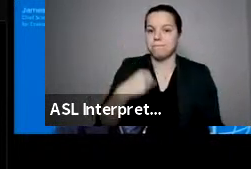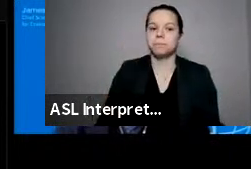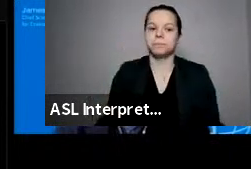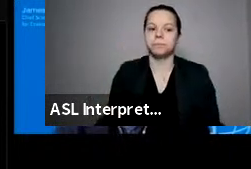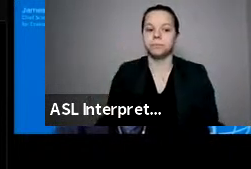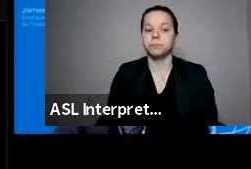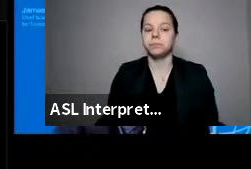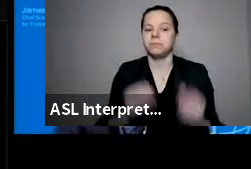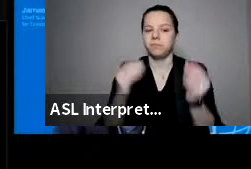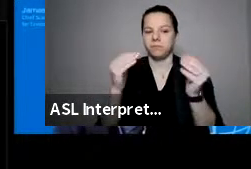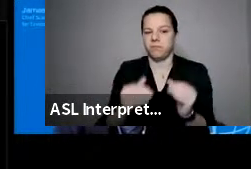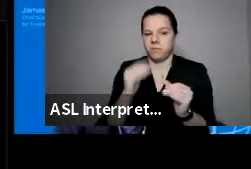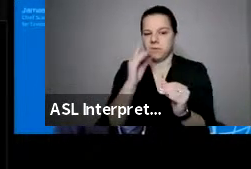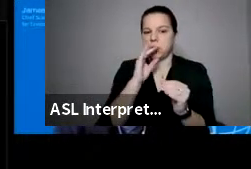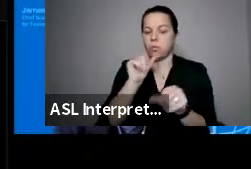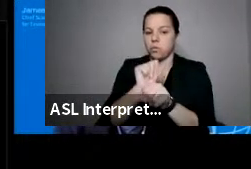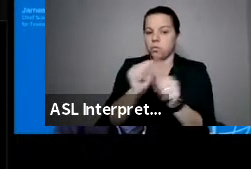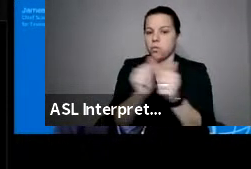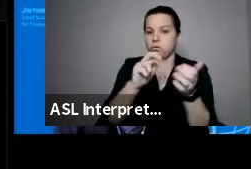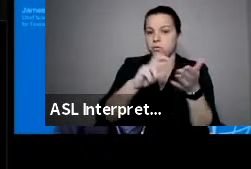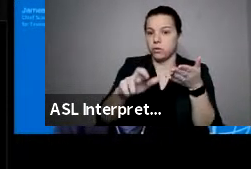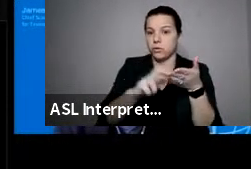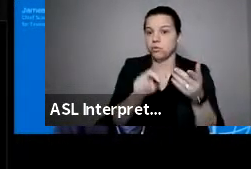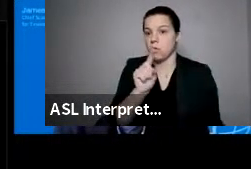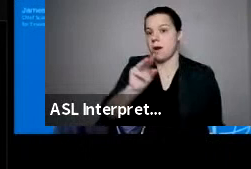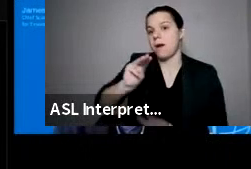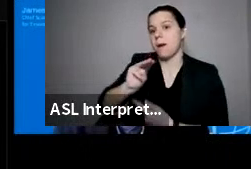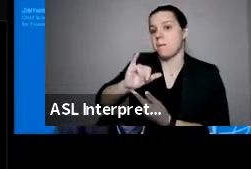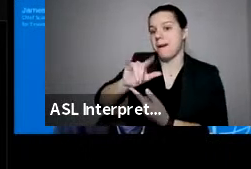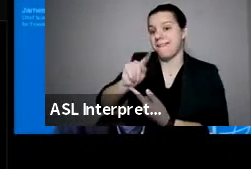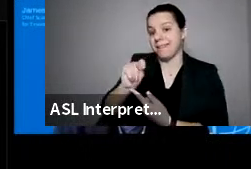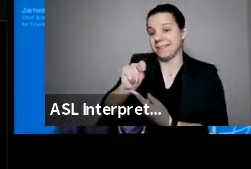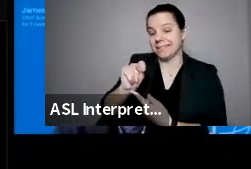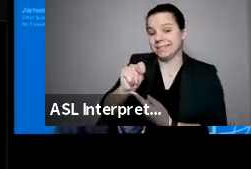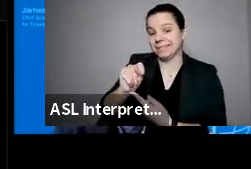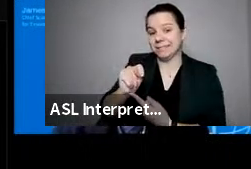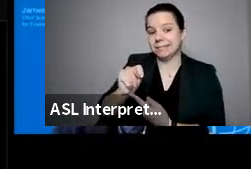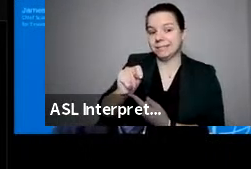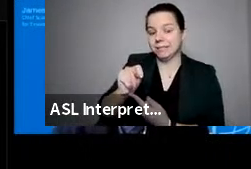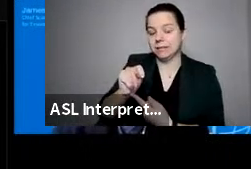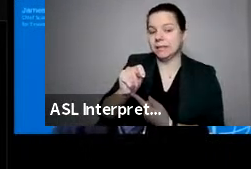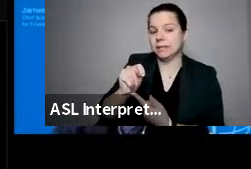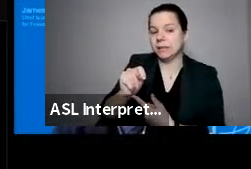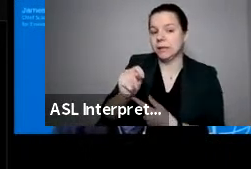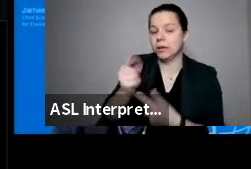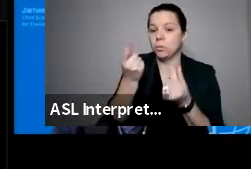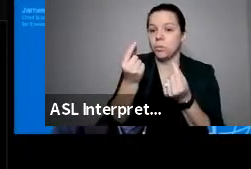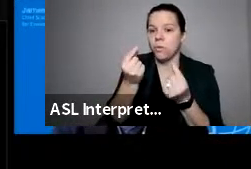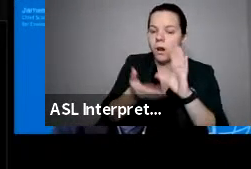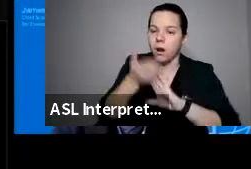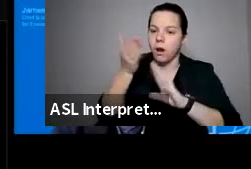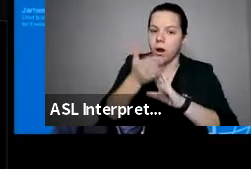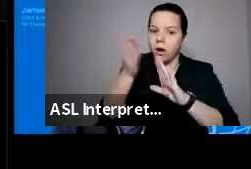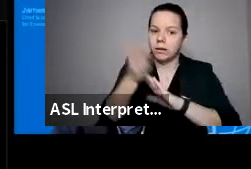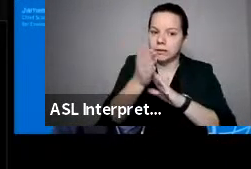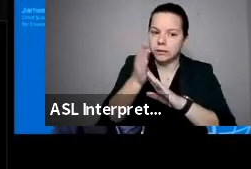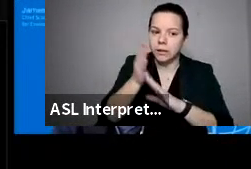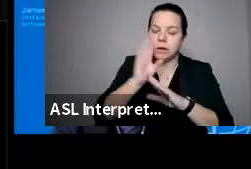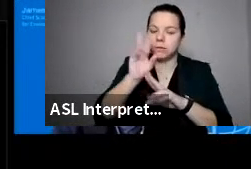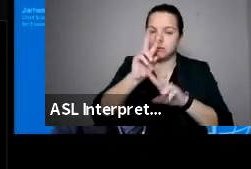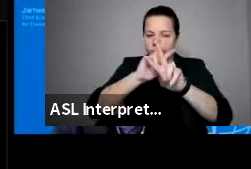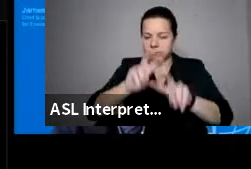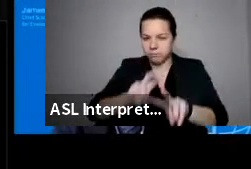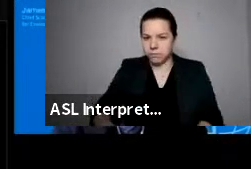working closely with researchers at the Massachusetts Institute of Technology to conduct an empirical assessment of the